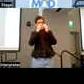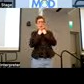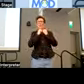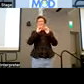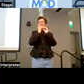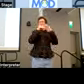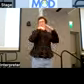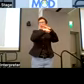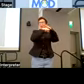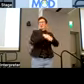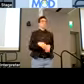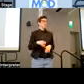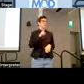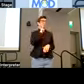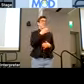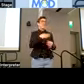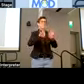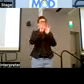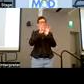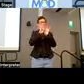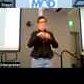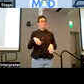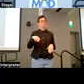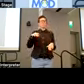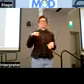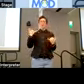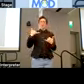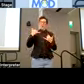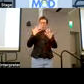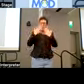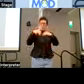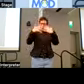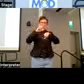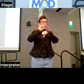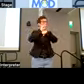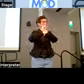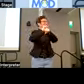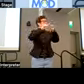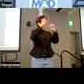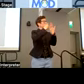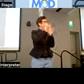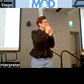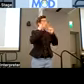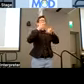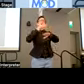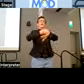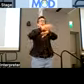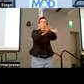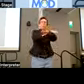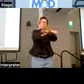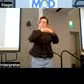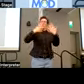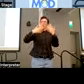It's critically important and we're working on projects to improve the governance